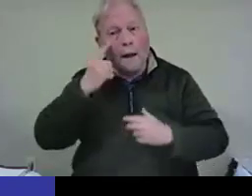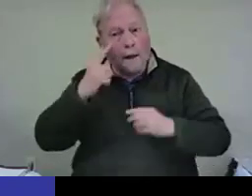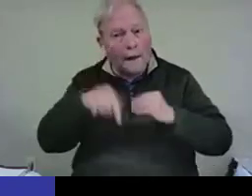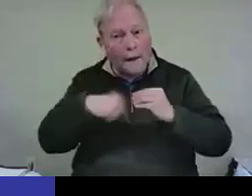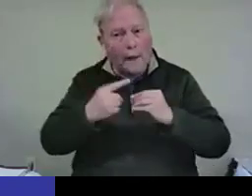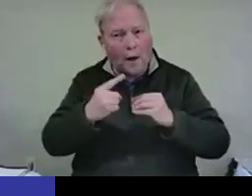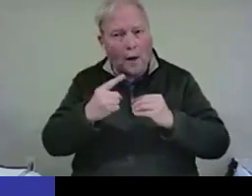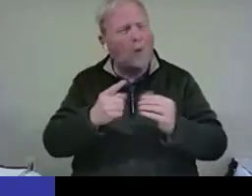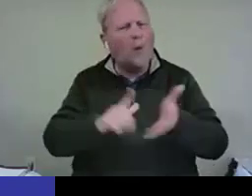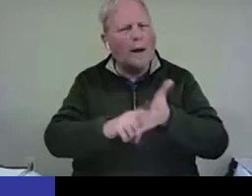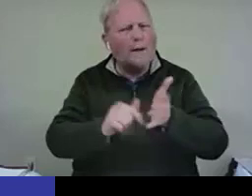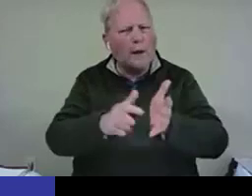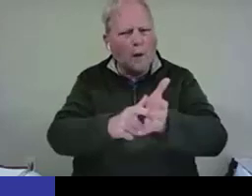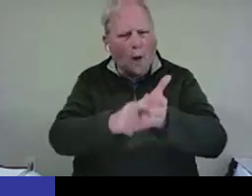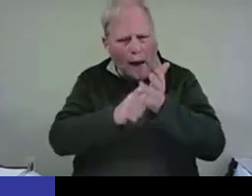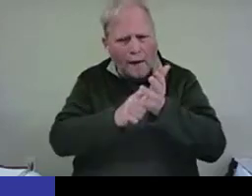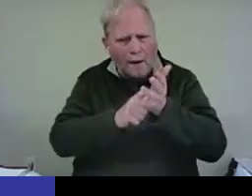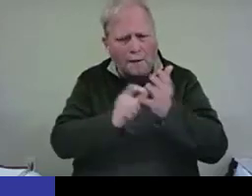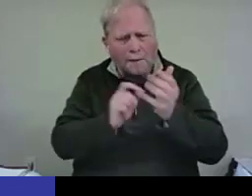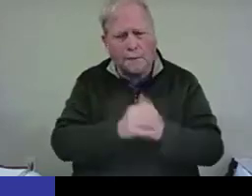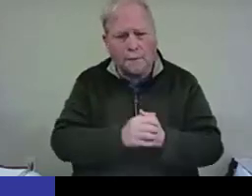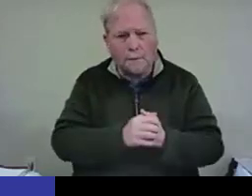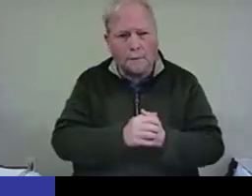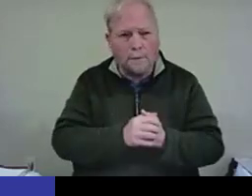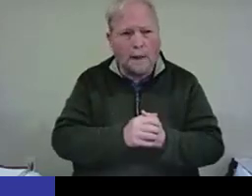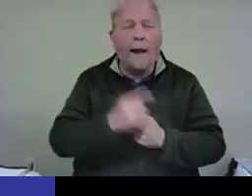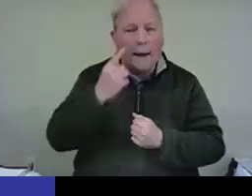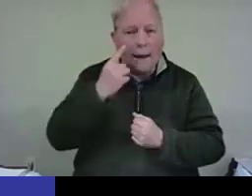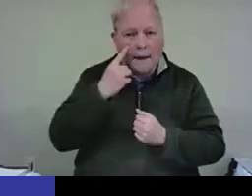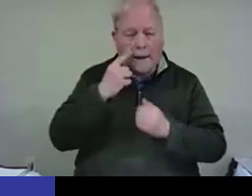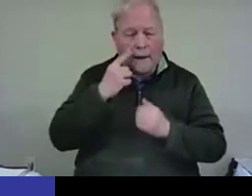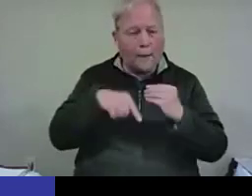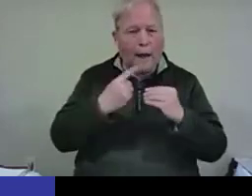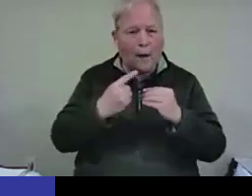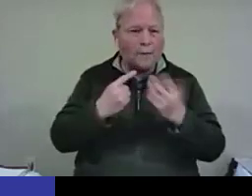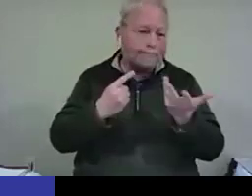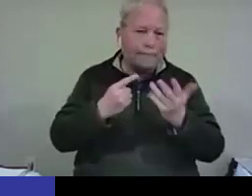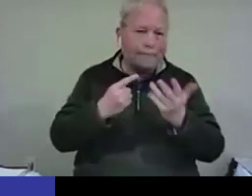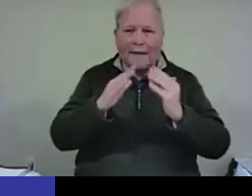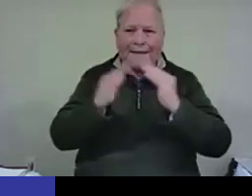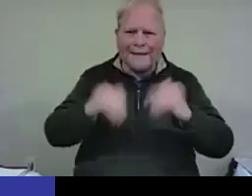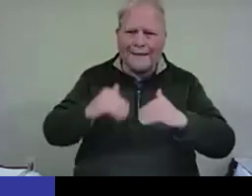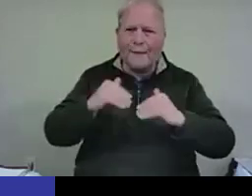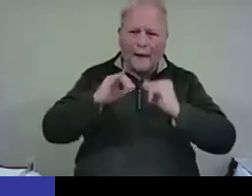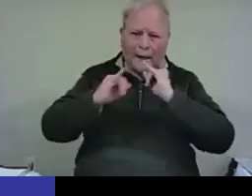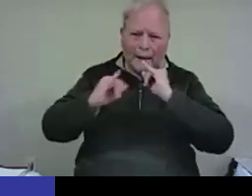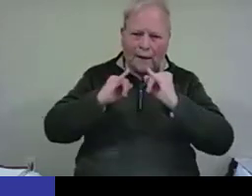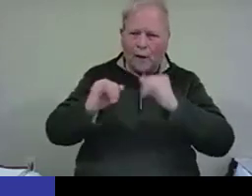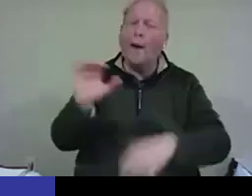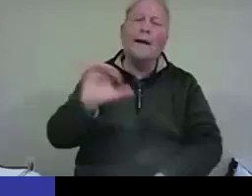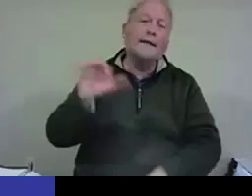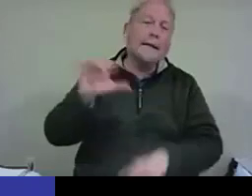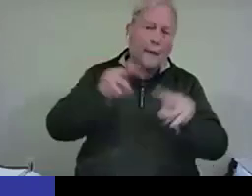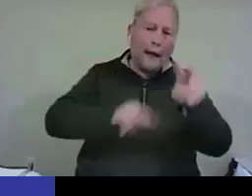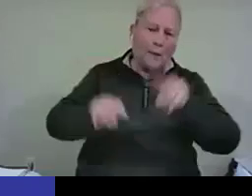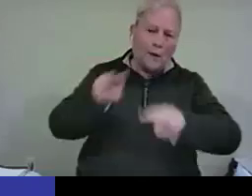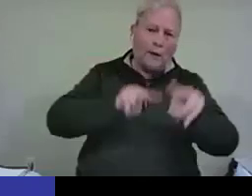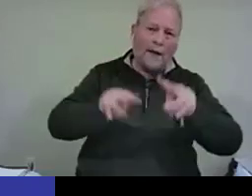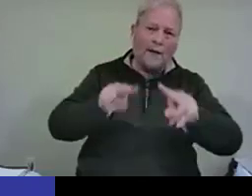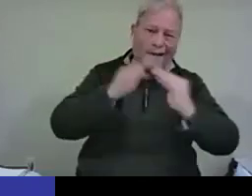interviews as systematic in much the same way that we just talked about observations. So there's no